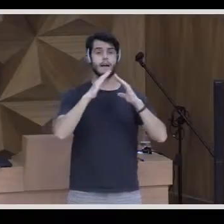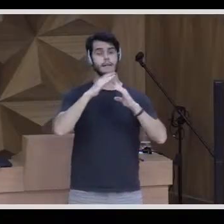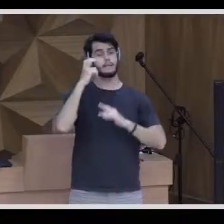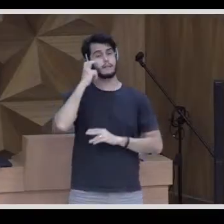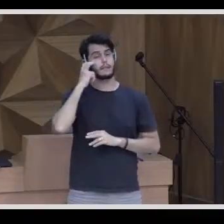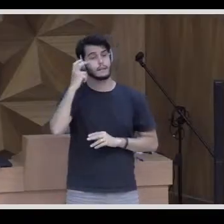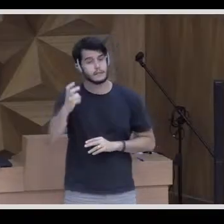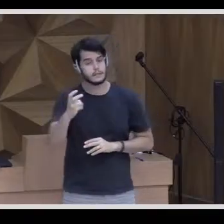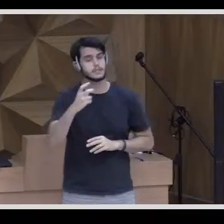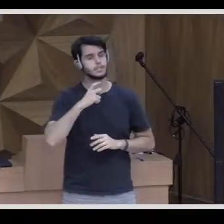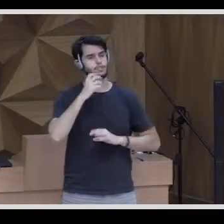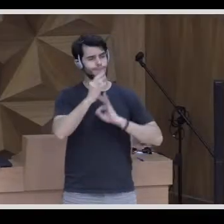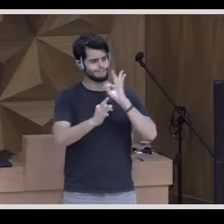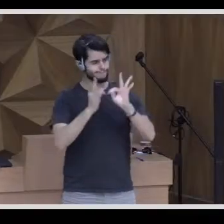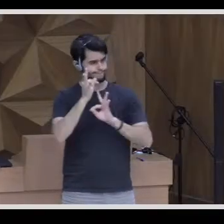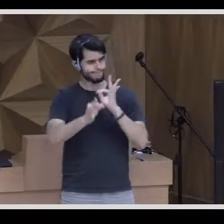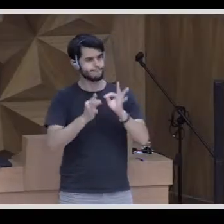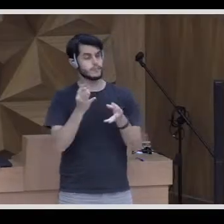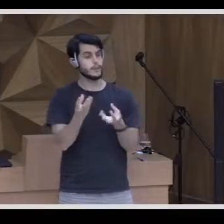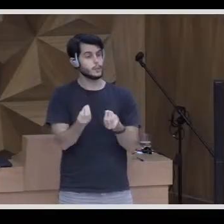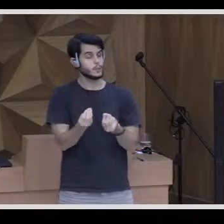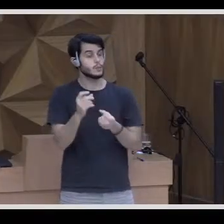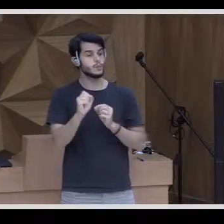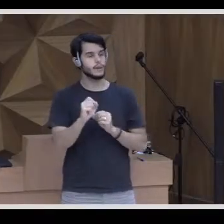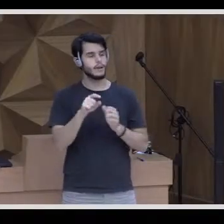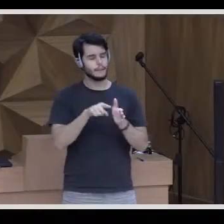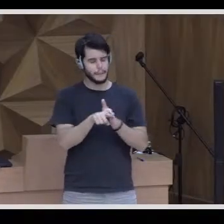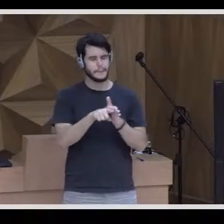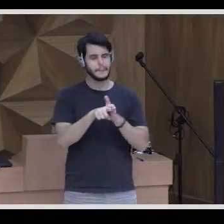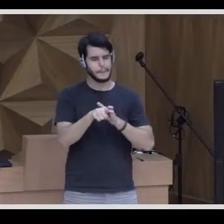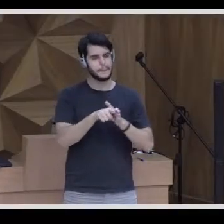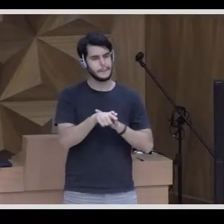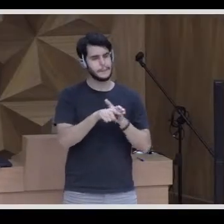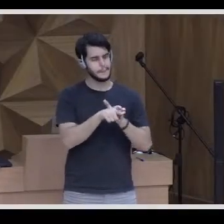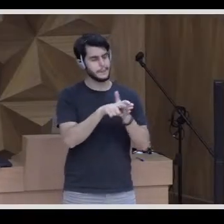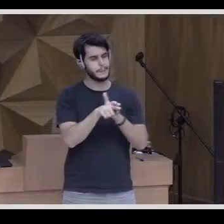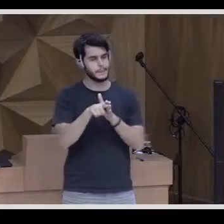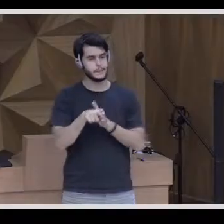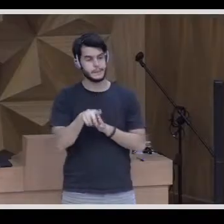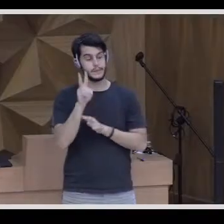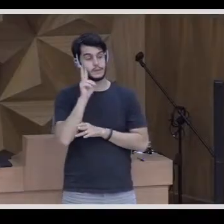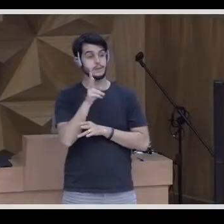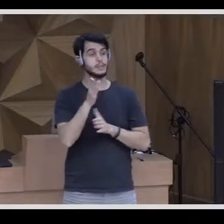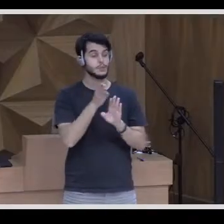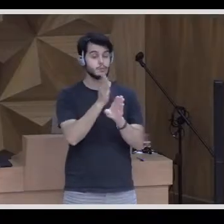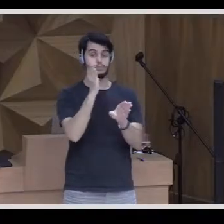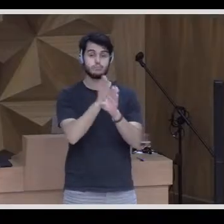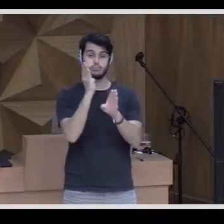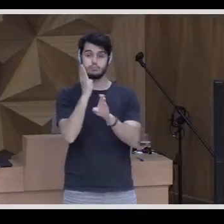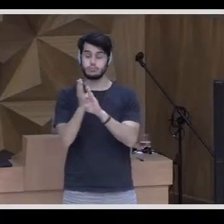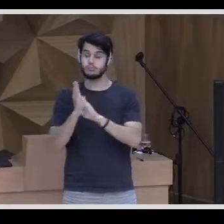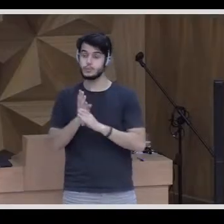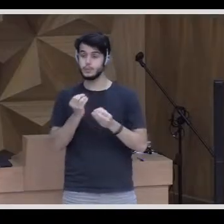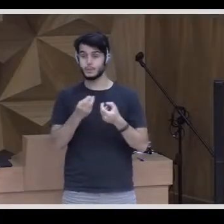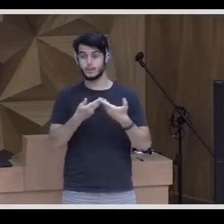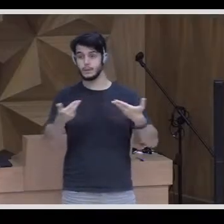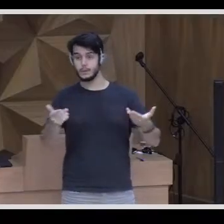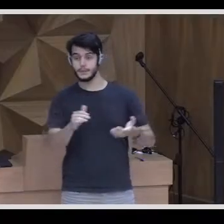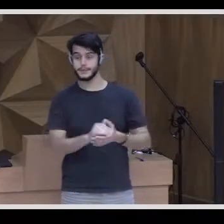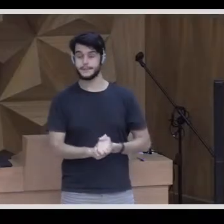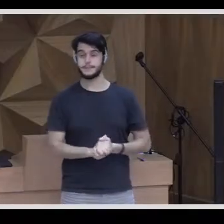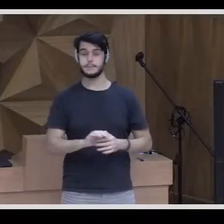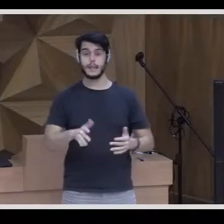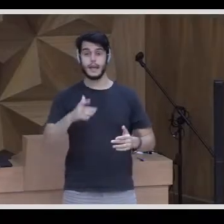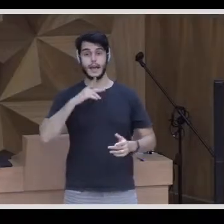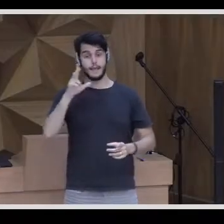started seeing a whole range of other things. And slowly over time, we kind of started building up this pattern of what we called the